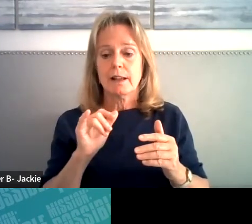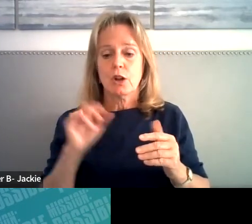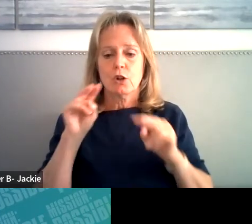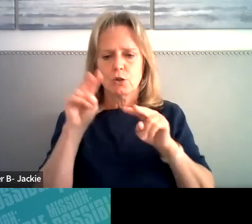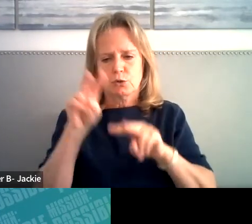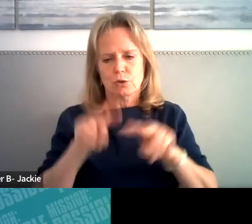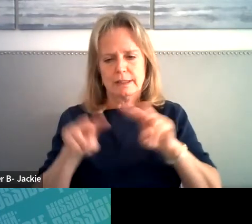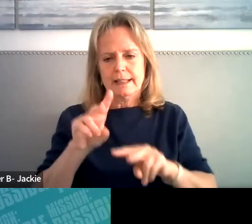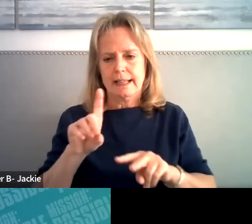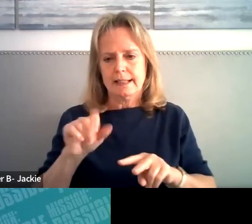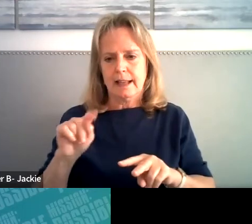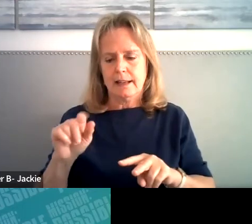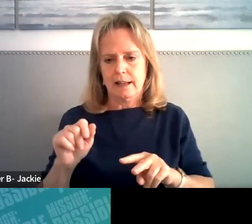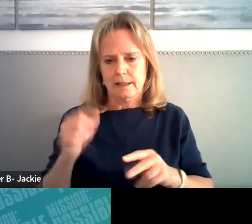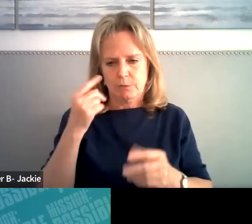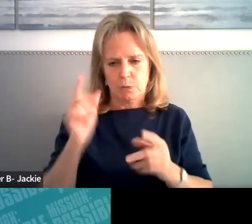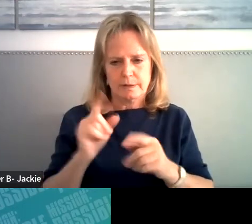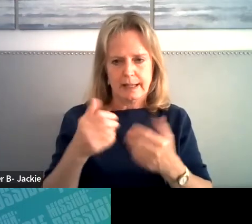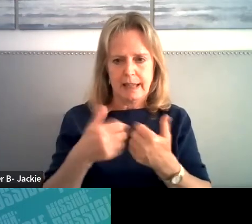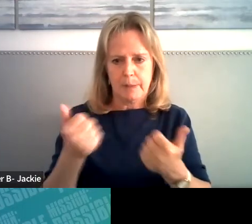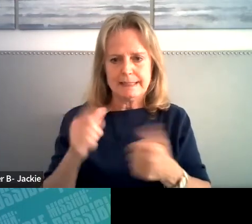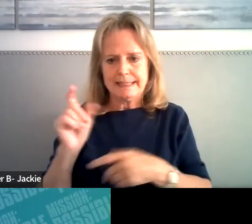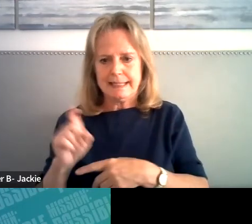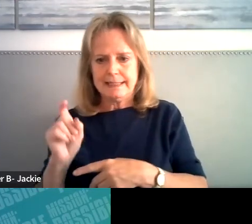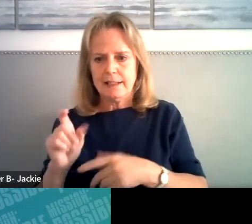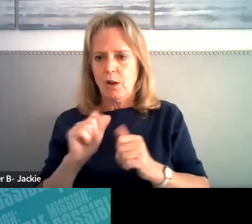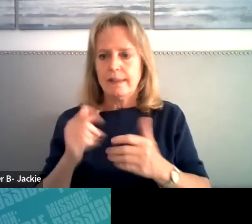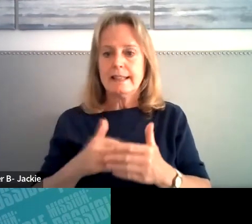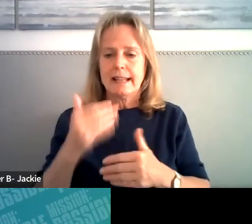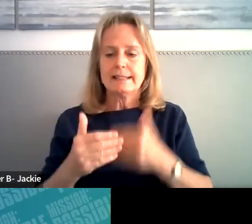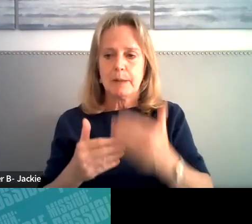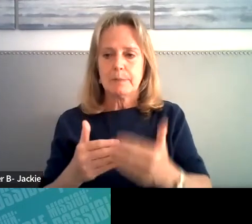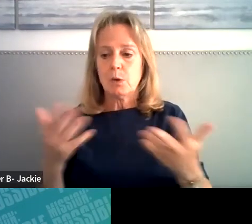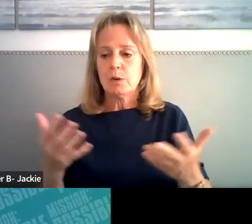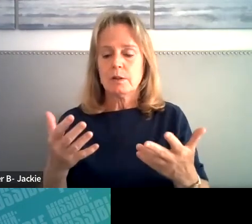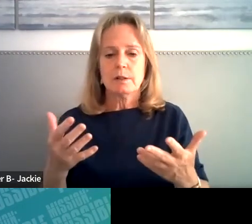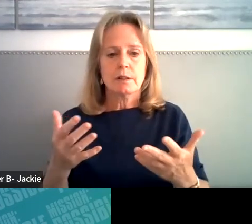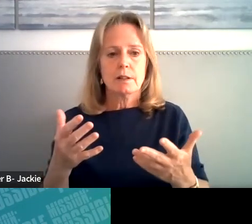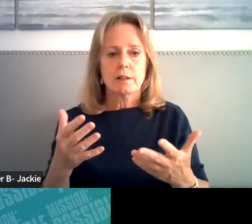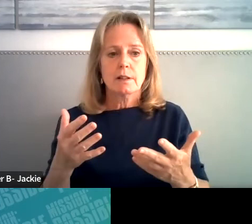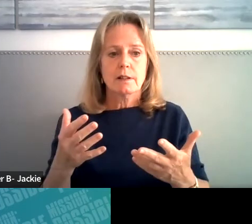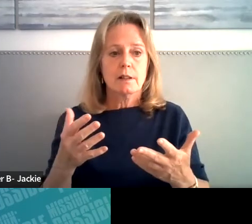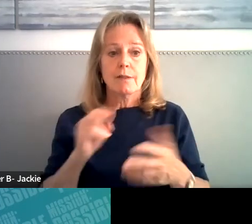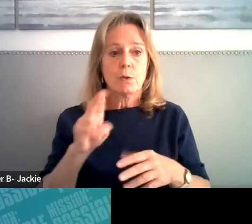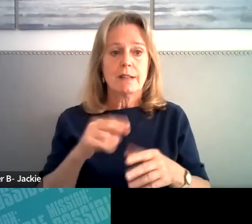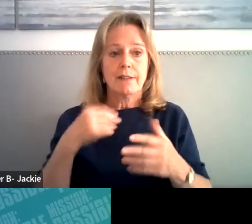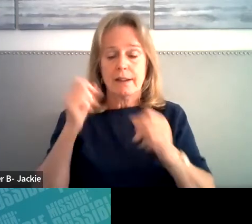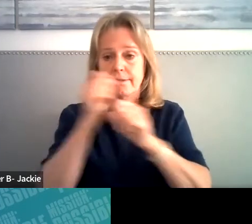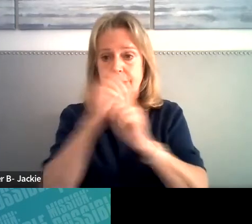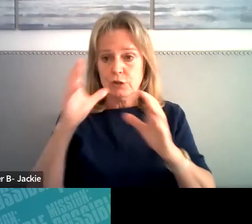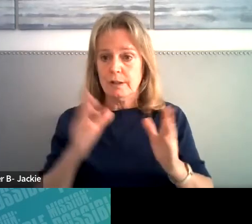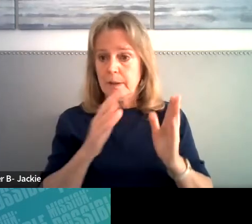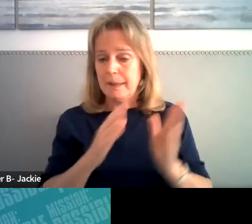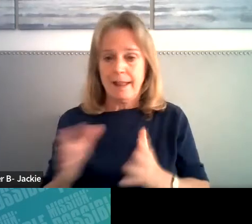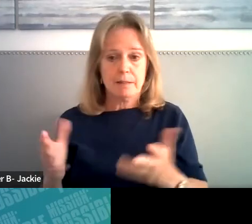data, identified the gaps and the needs, and all the next steps. And of course, having a vision and a plan is